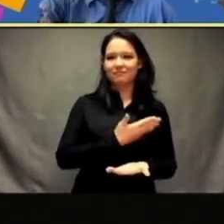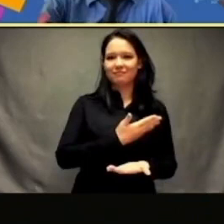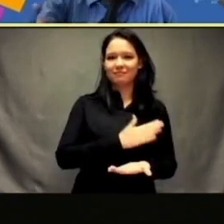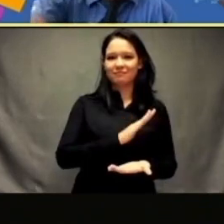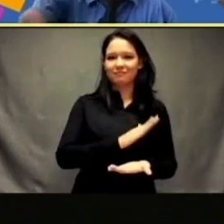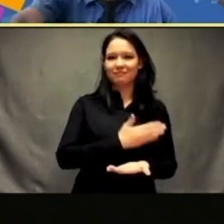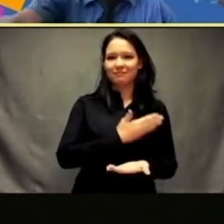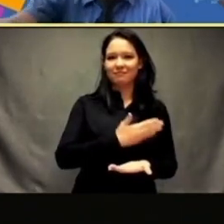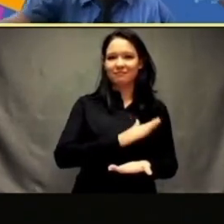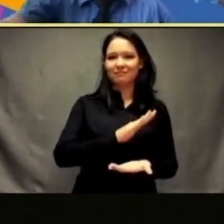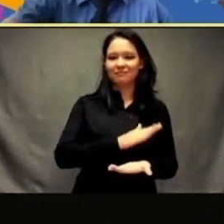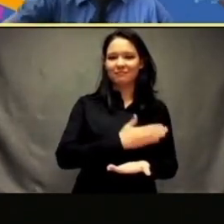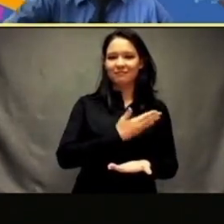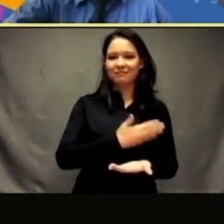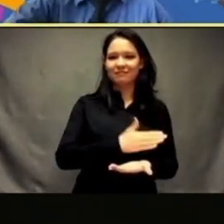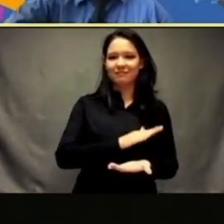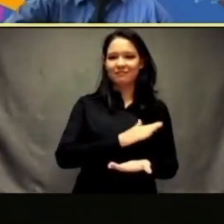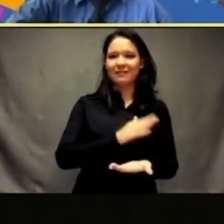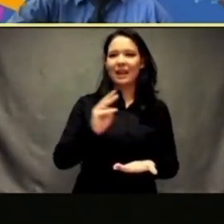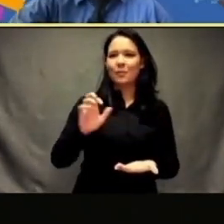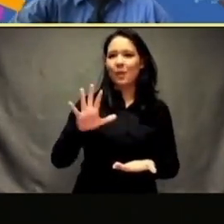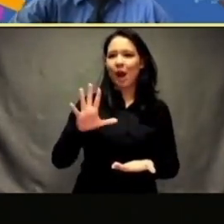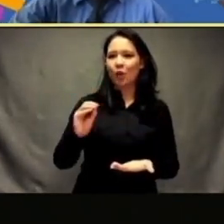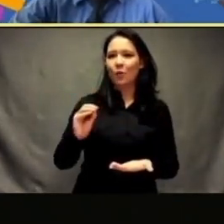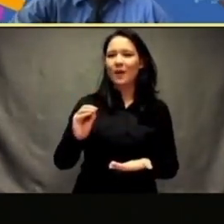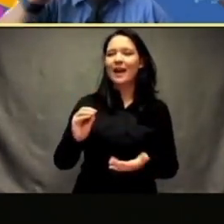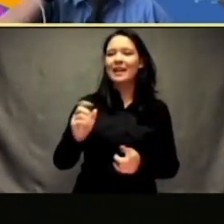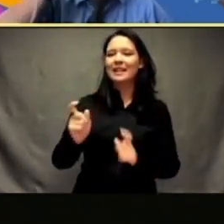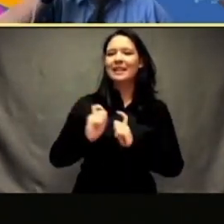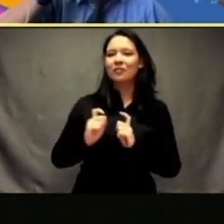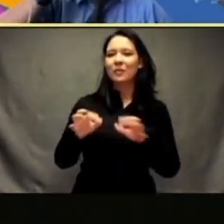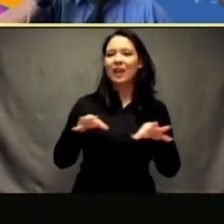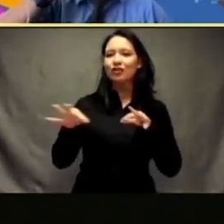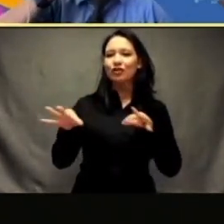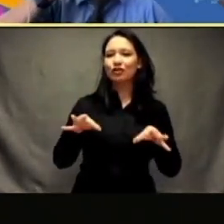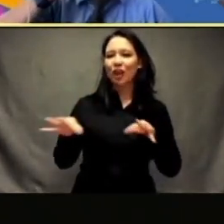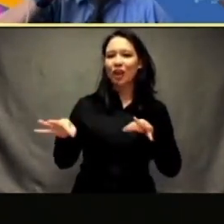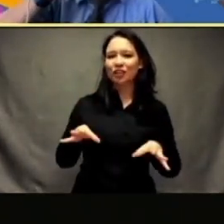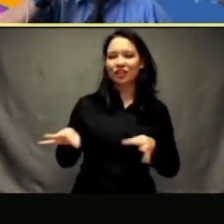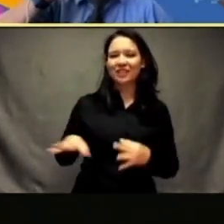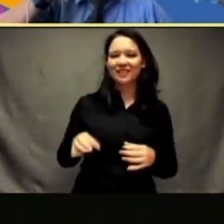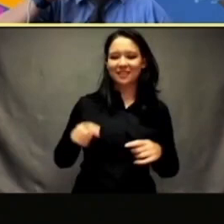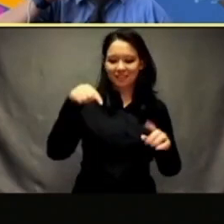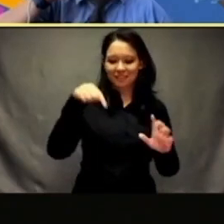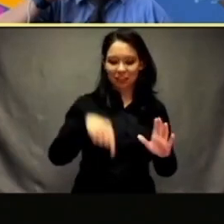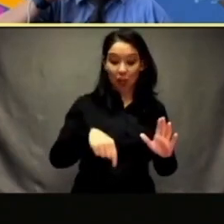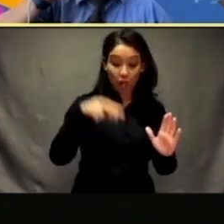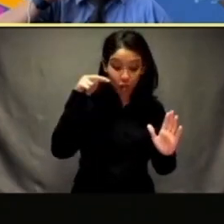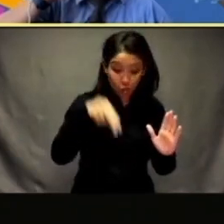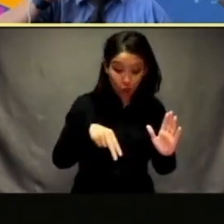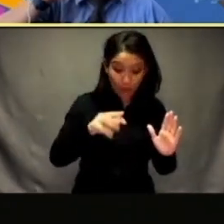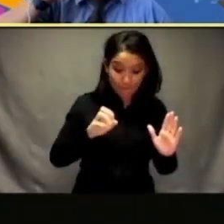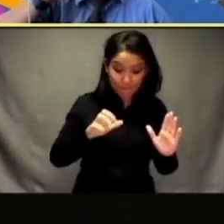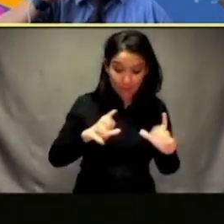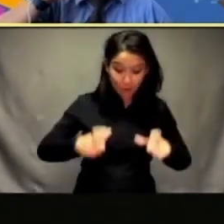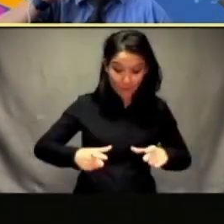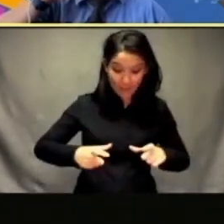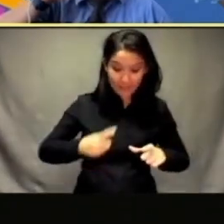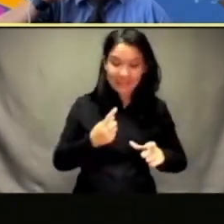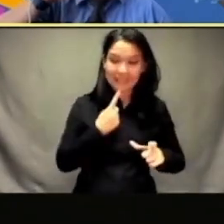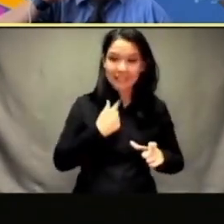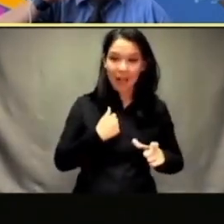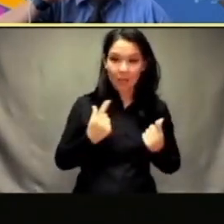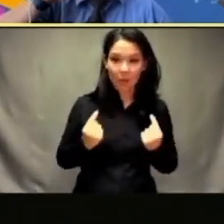At this moment, my microbit is giving me instructions. That's why it's saying to go right there. It's telling me to look down at the microbit because it's giving